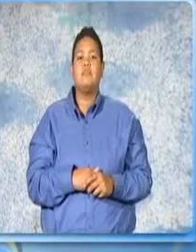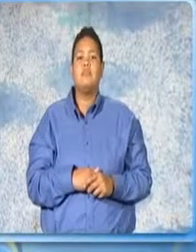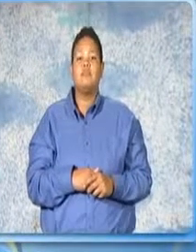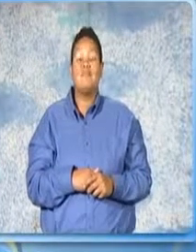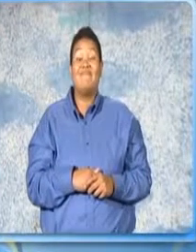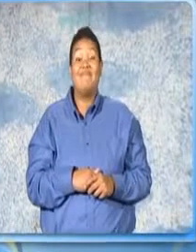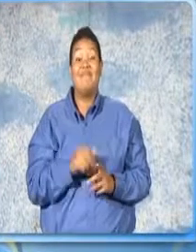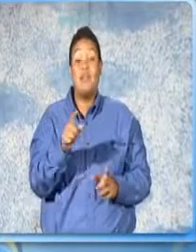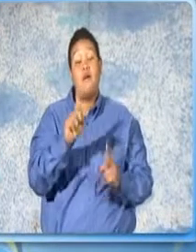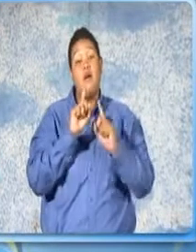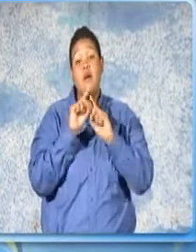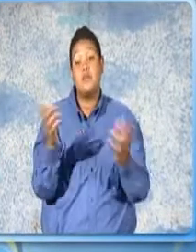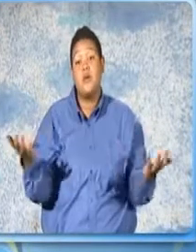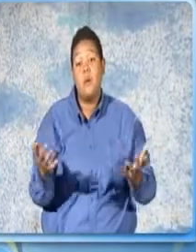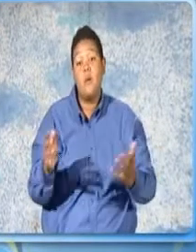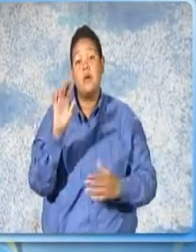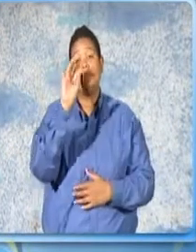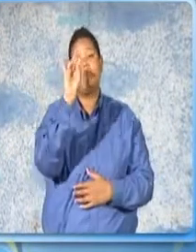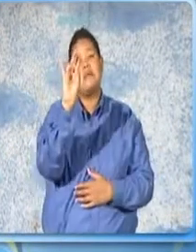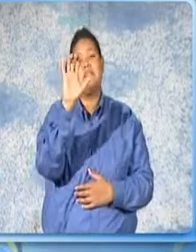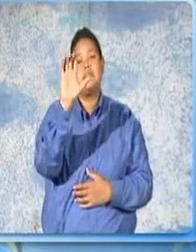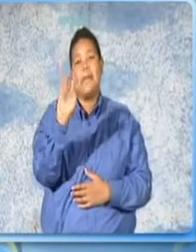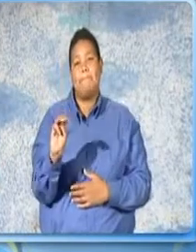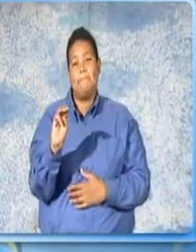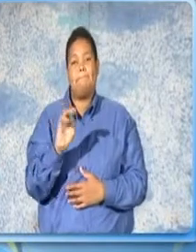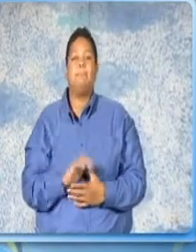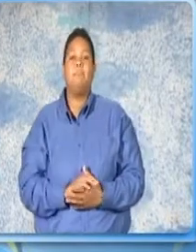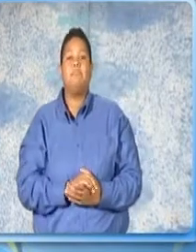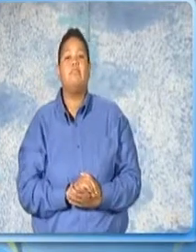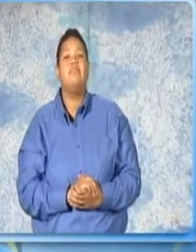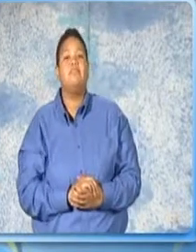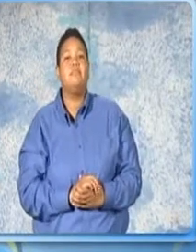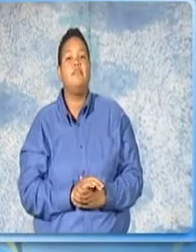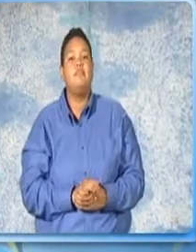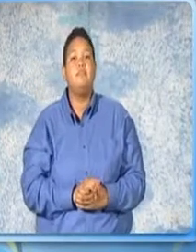This would be 7 centimeters.